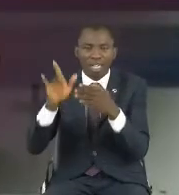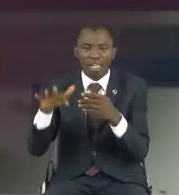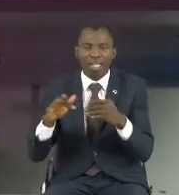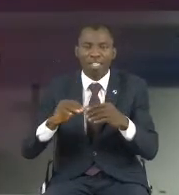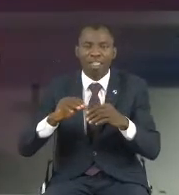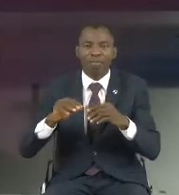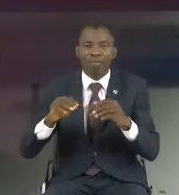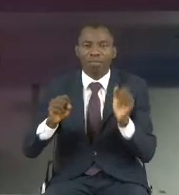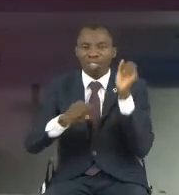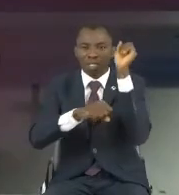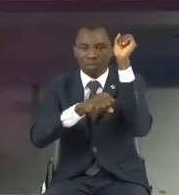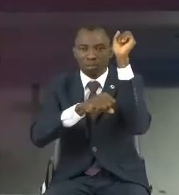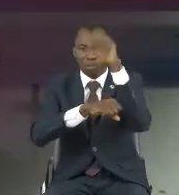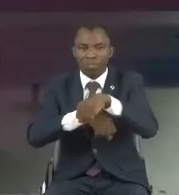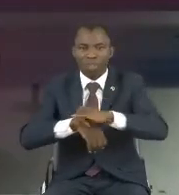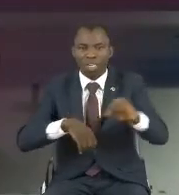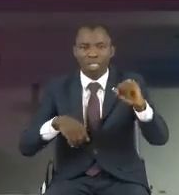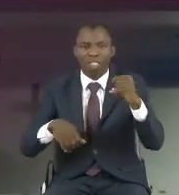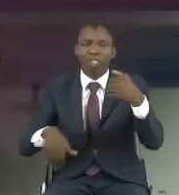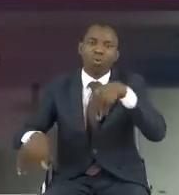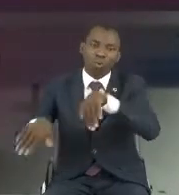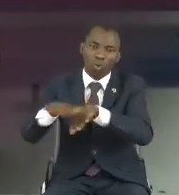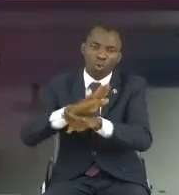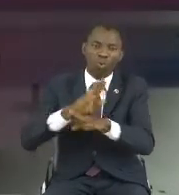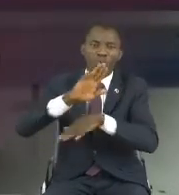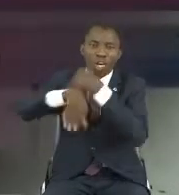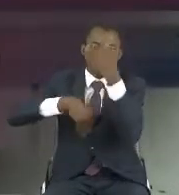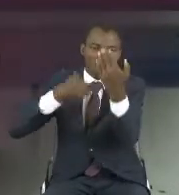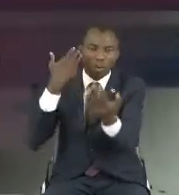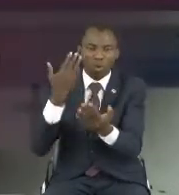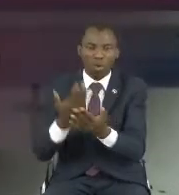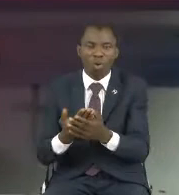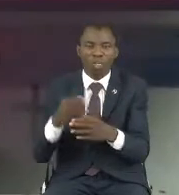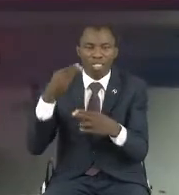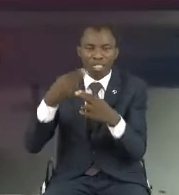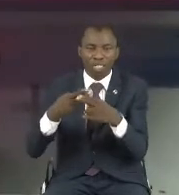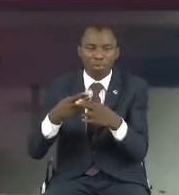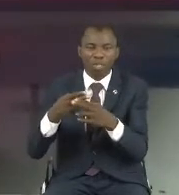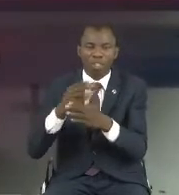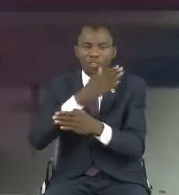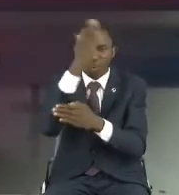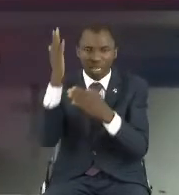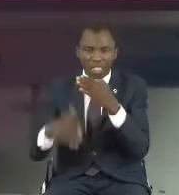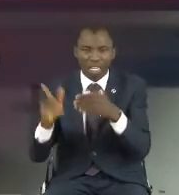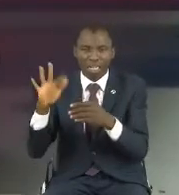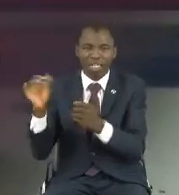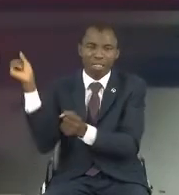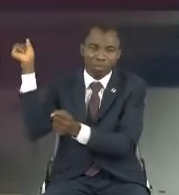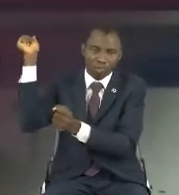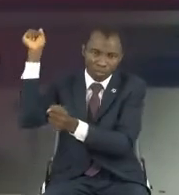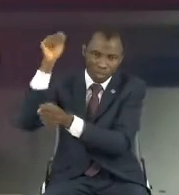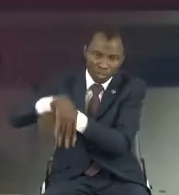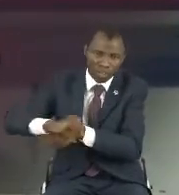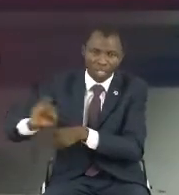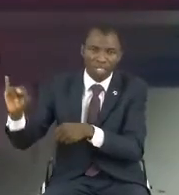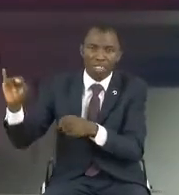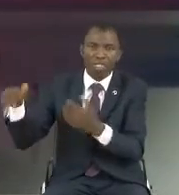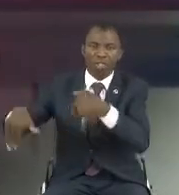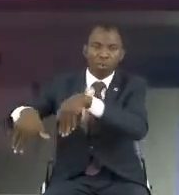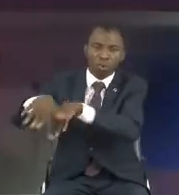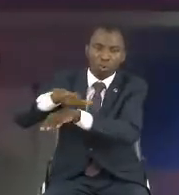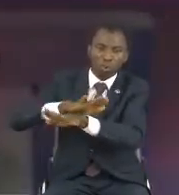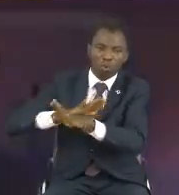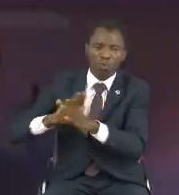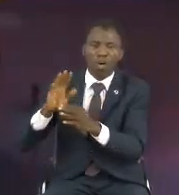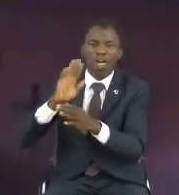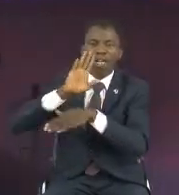prevailing over all. Name finally prevailing over all.